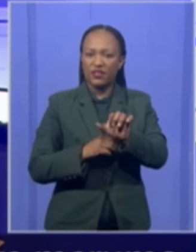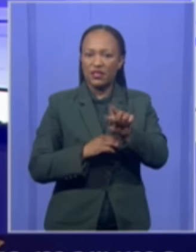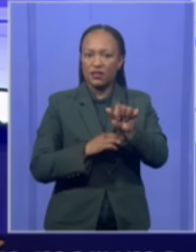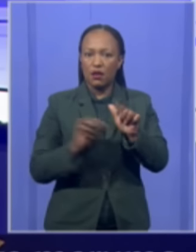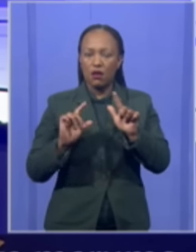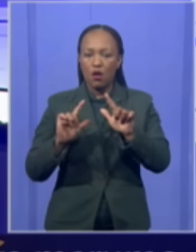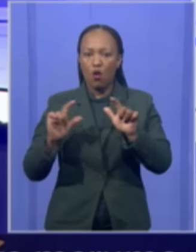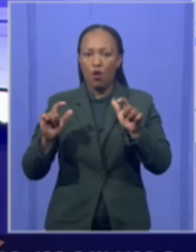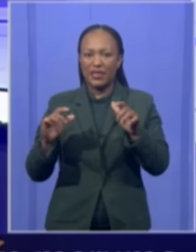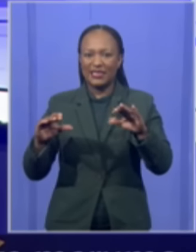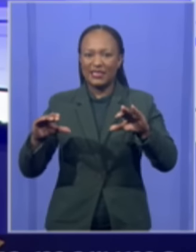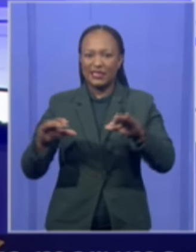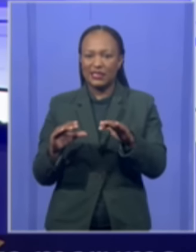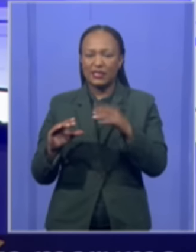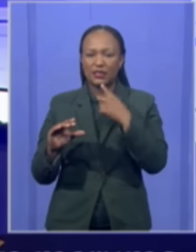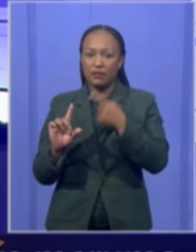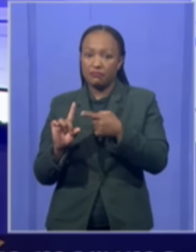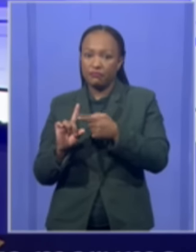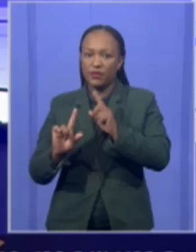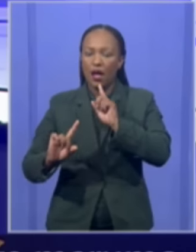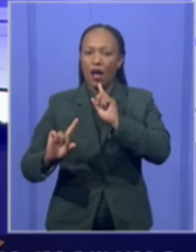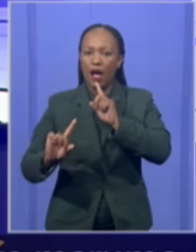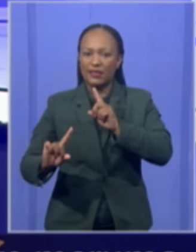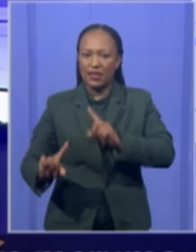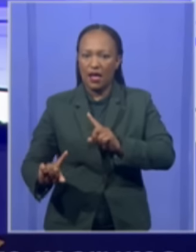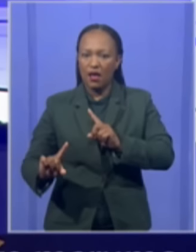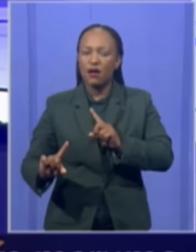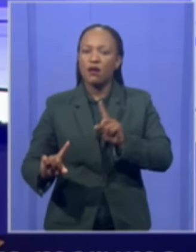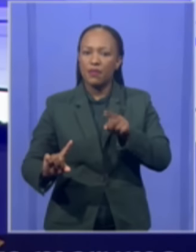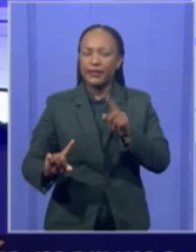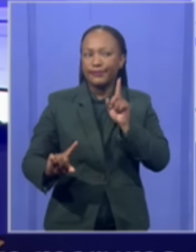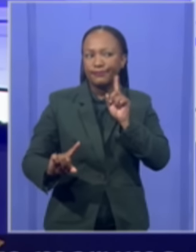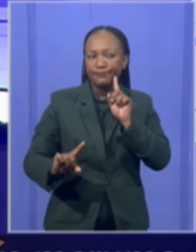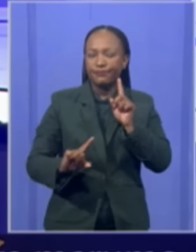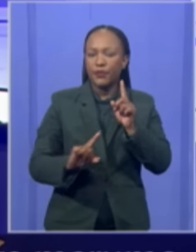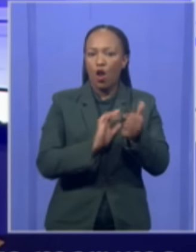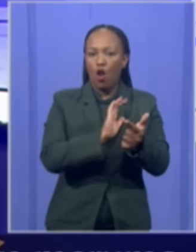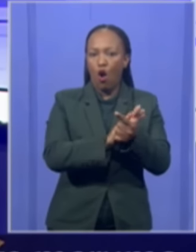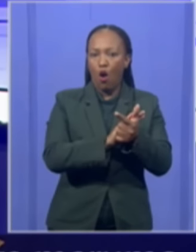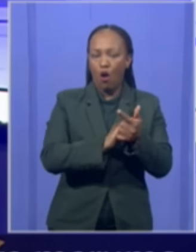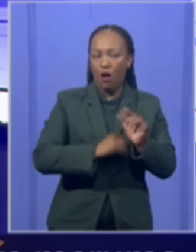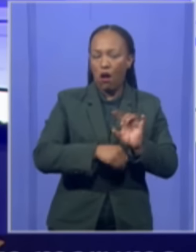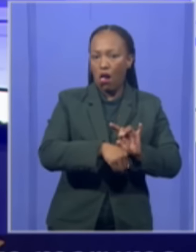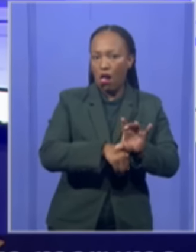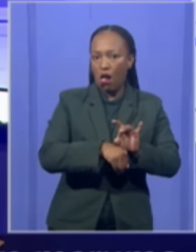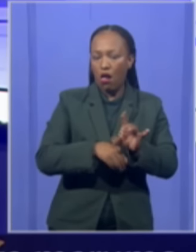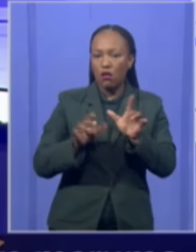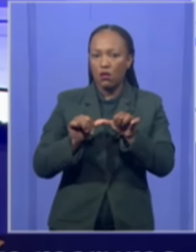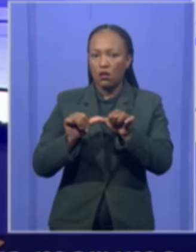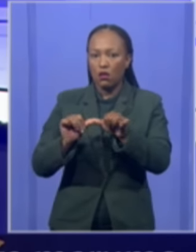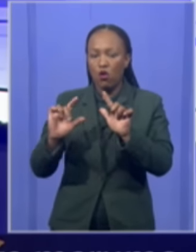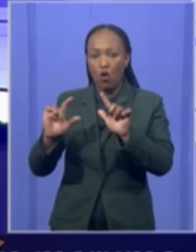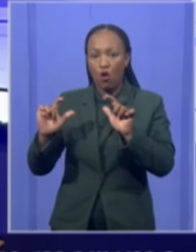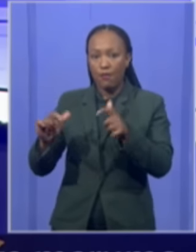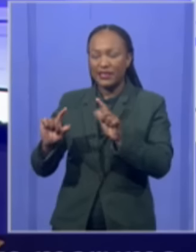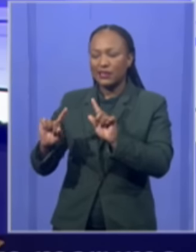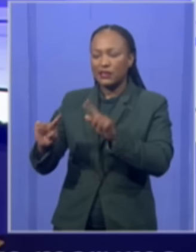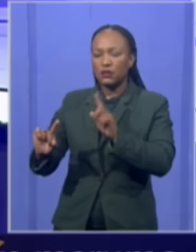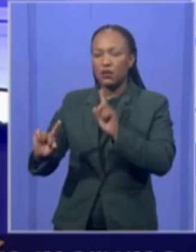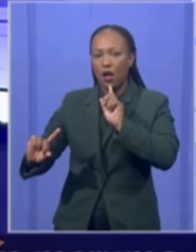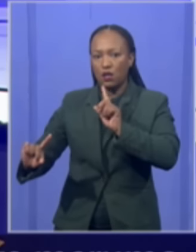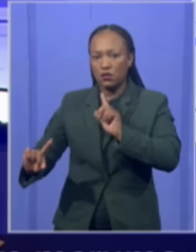a fetole le gore ge a ka palelwa e tla hwetša maele a semolao gore a gapeletšwe go tšwelela pele ga palamente goba aowa. Komiti e